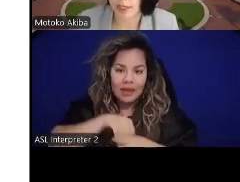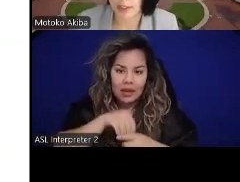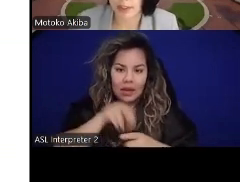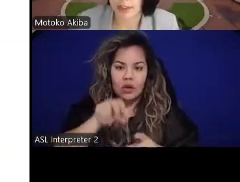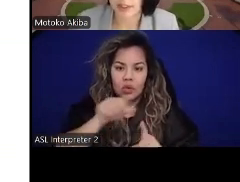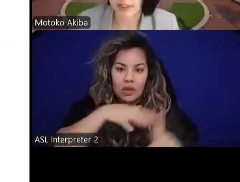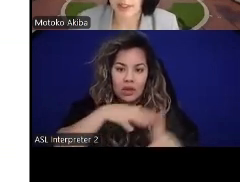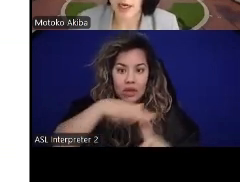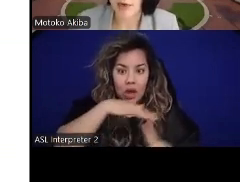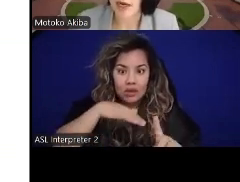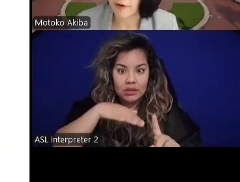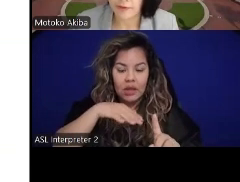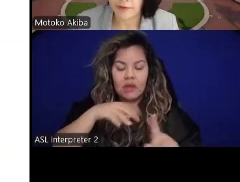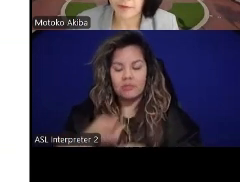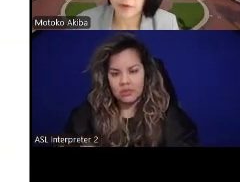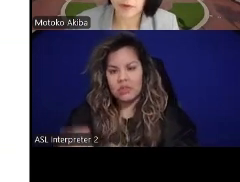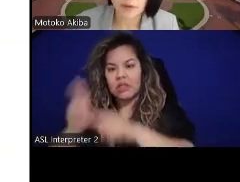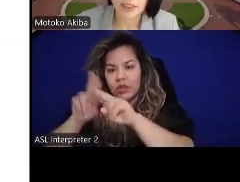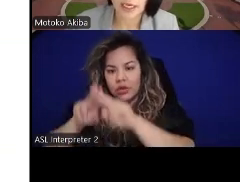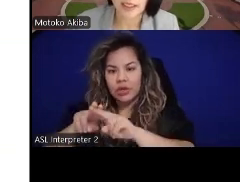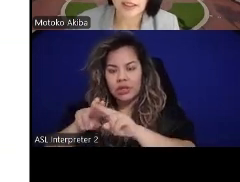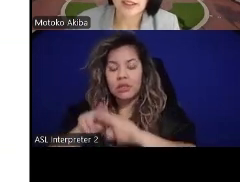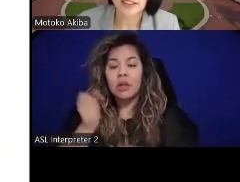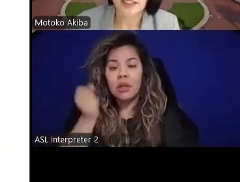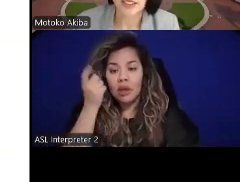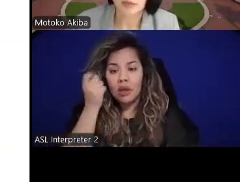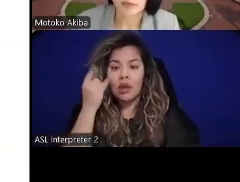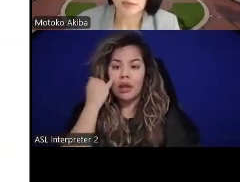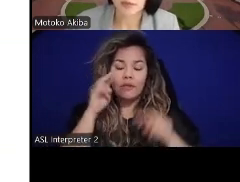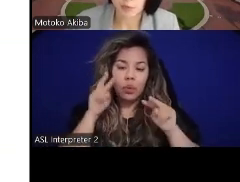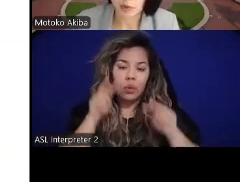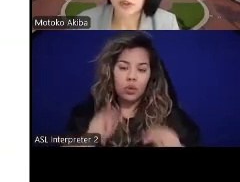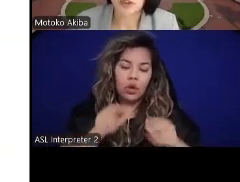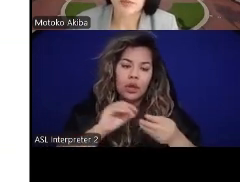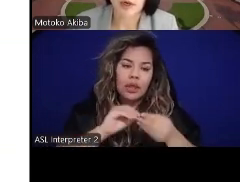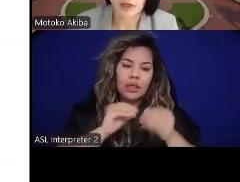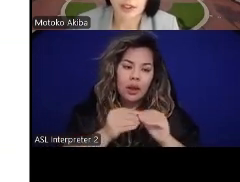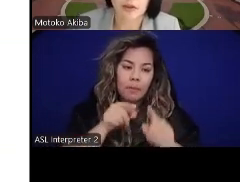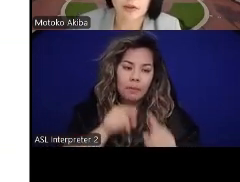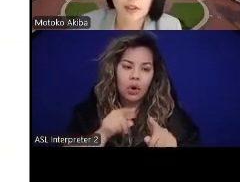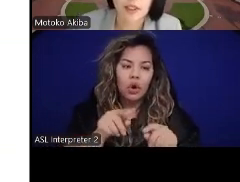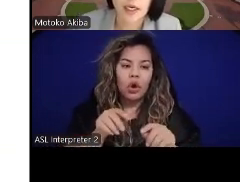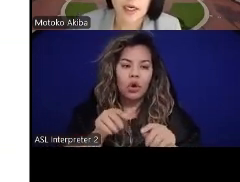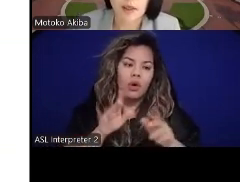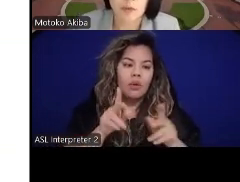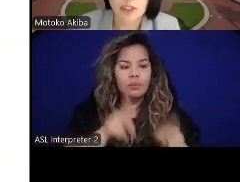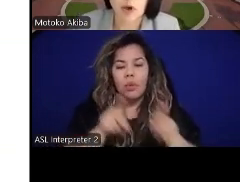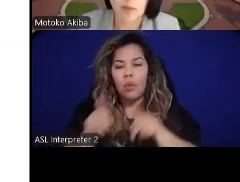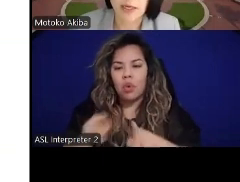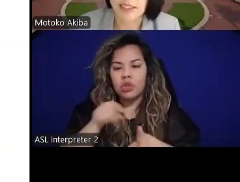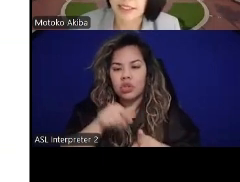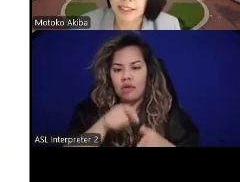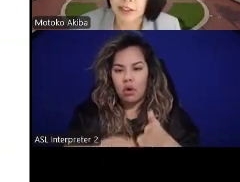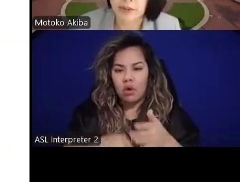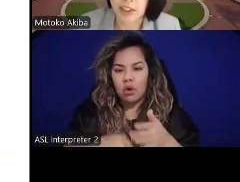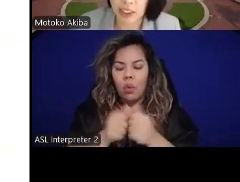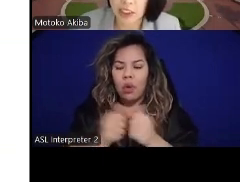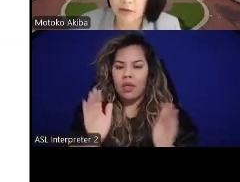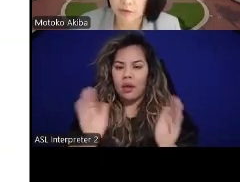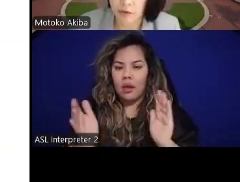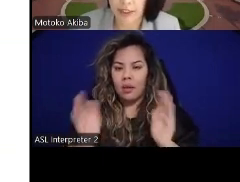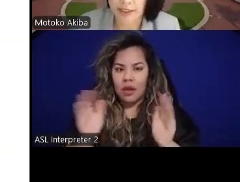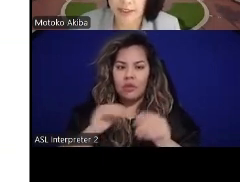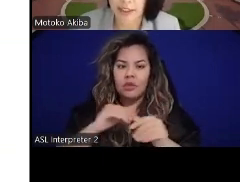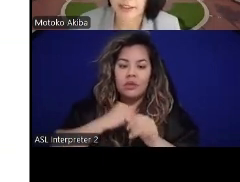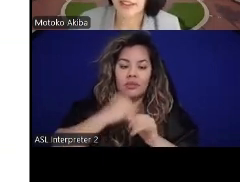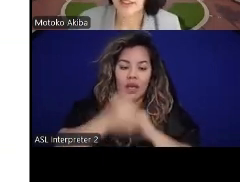quite a bit. However, if you look at the proportion of the article with comparative international